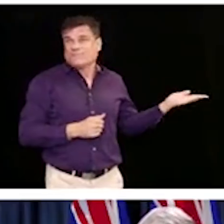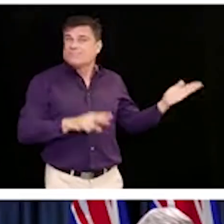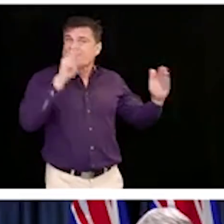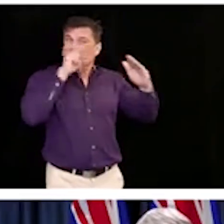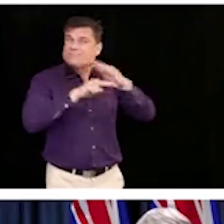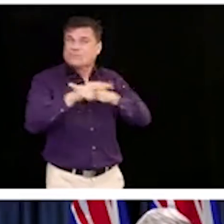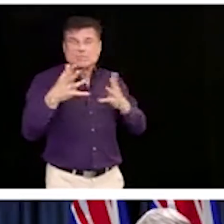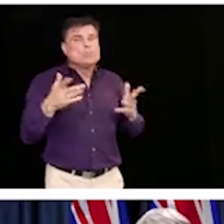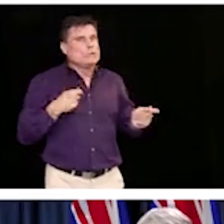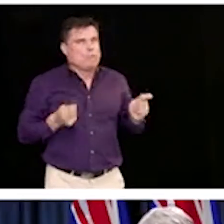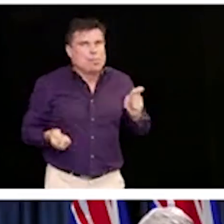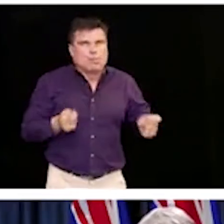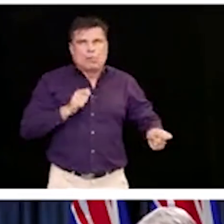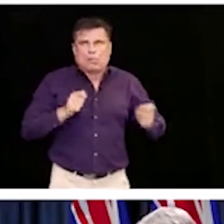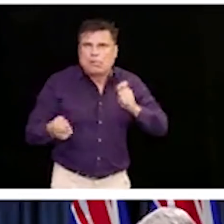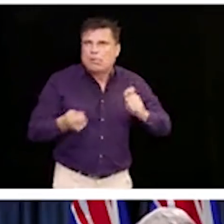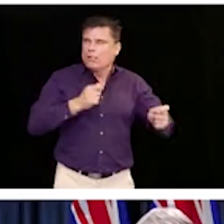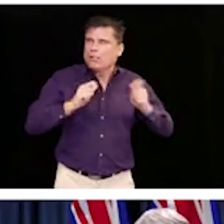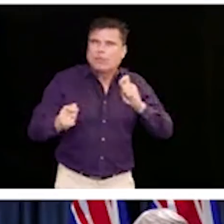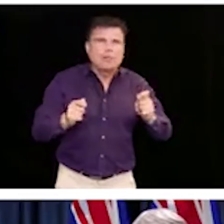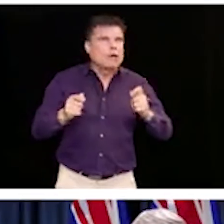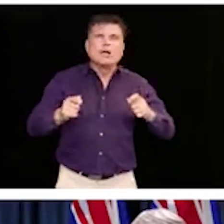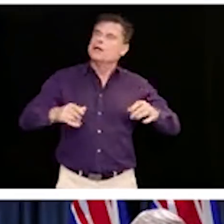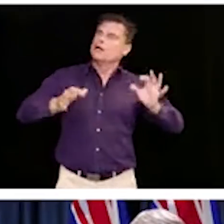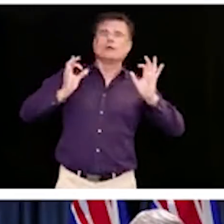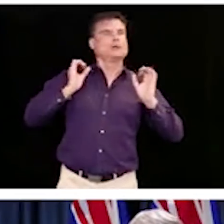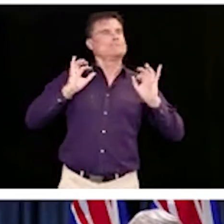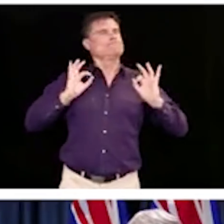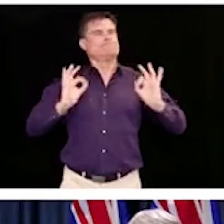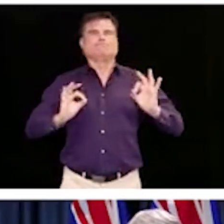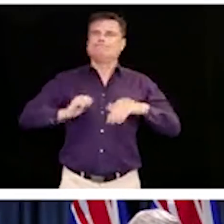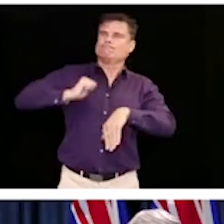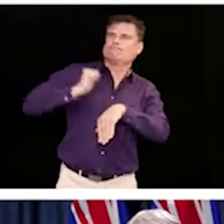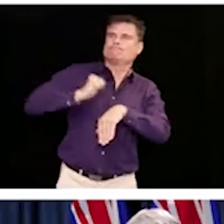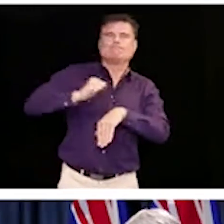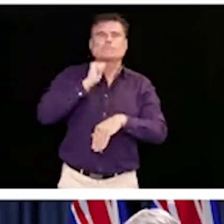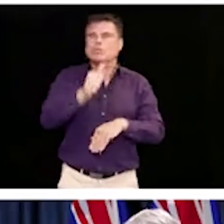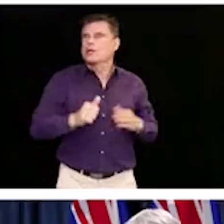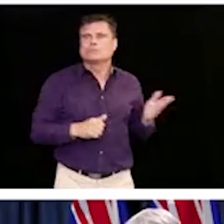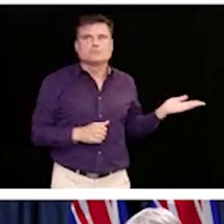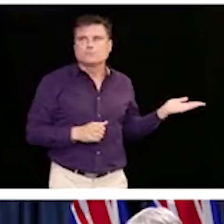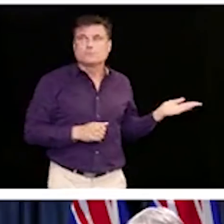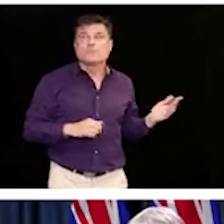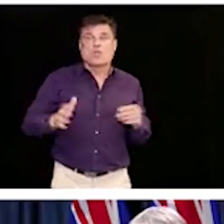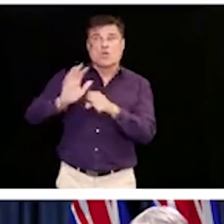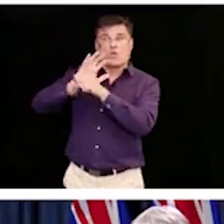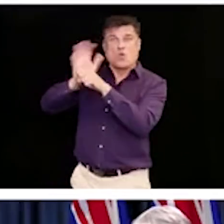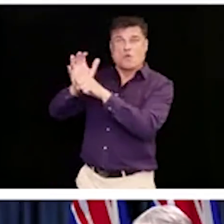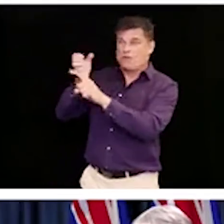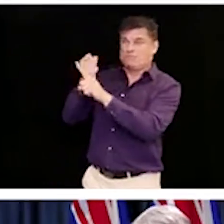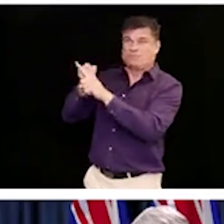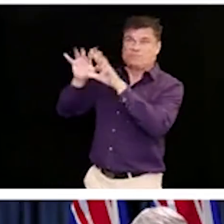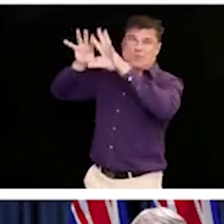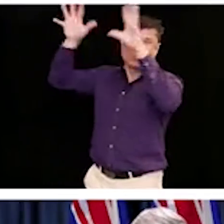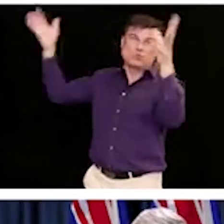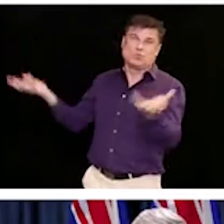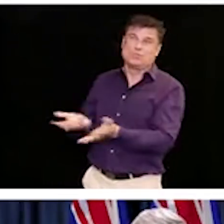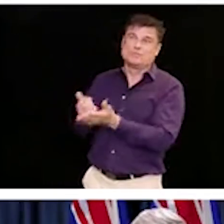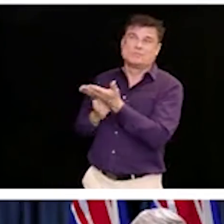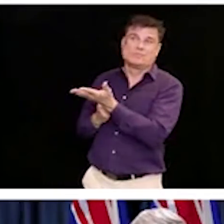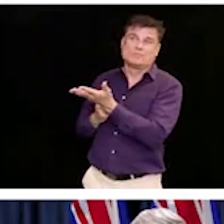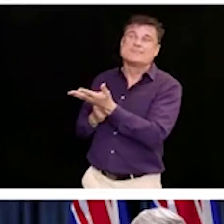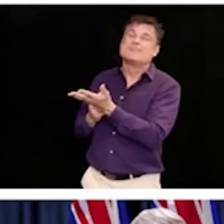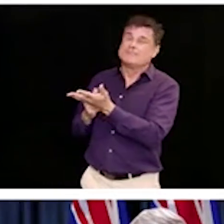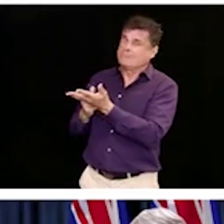given the kinds of information that we are gathering and others are gathering. COVID-19 impact is really being felt across